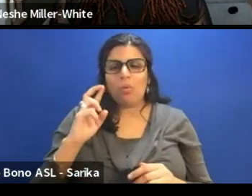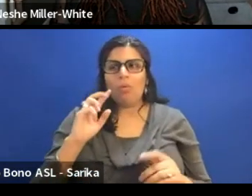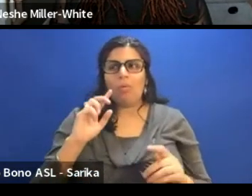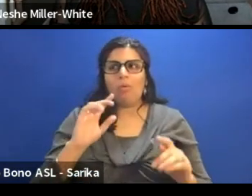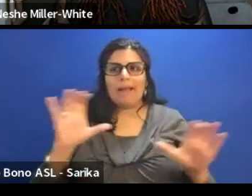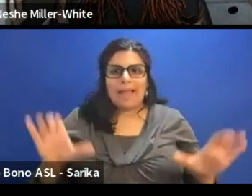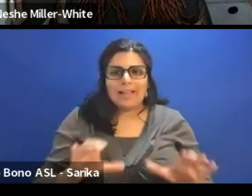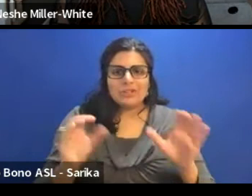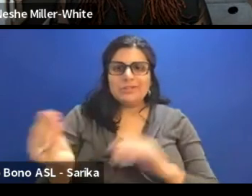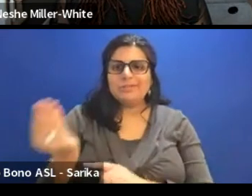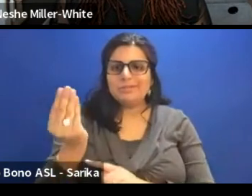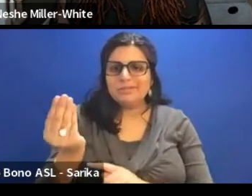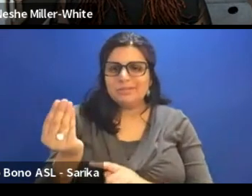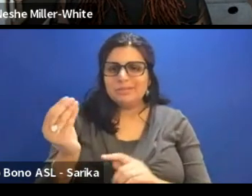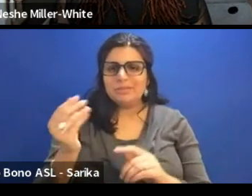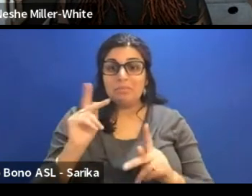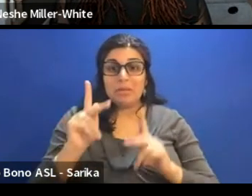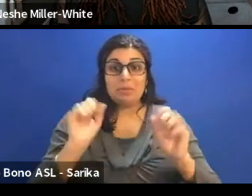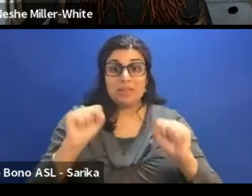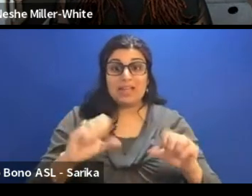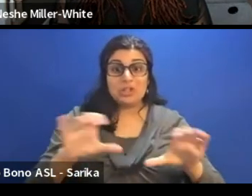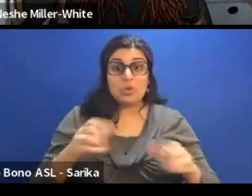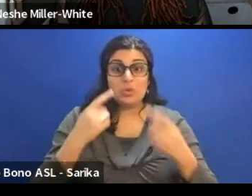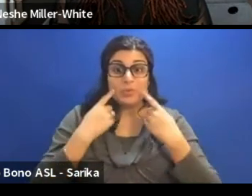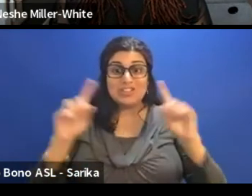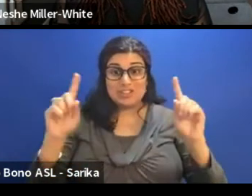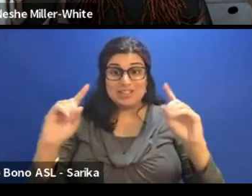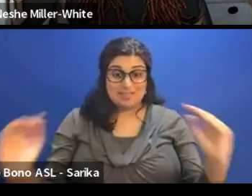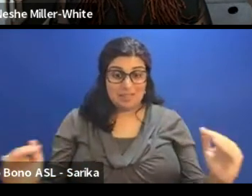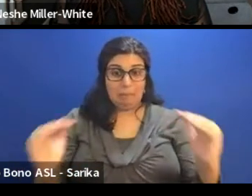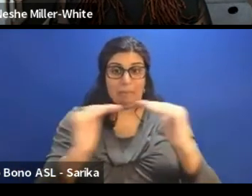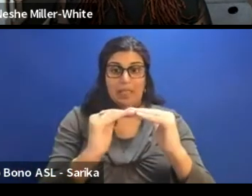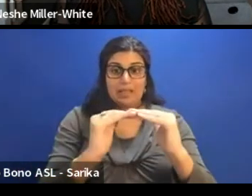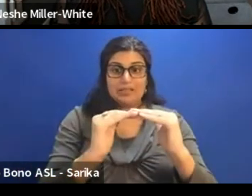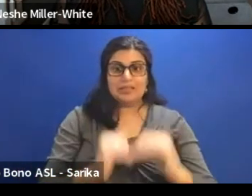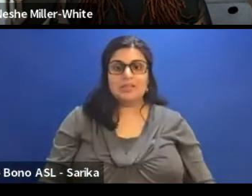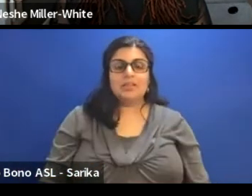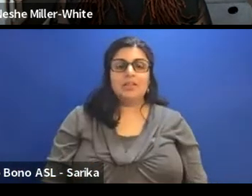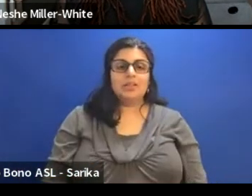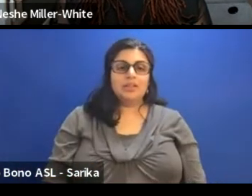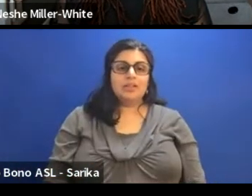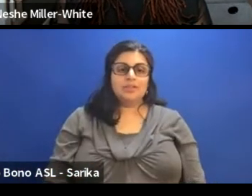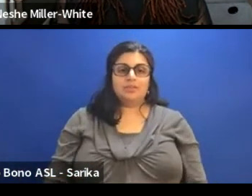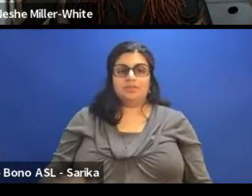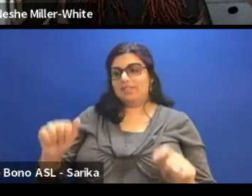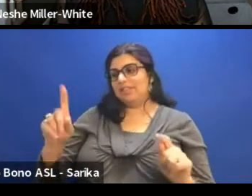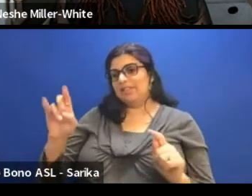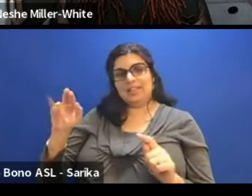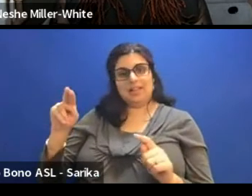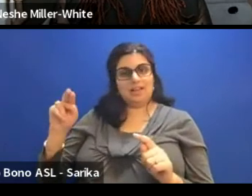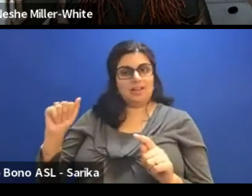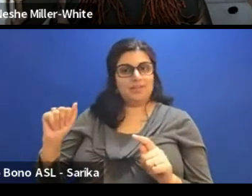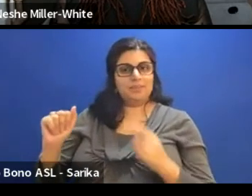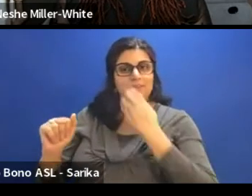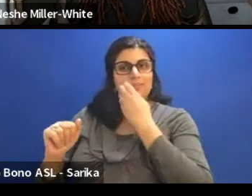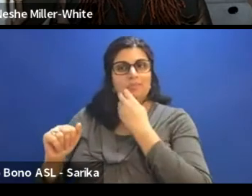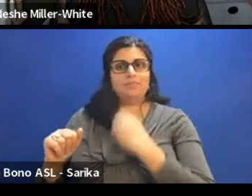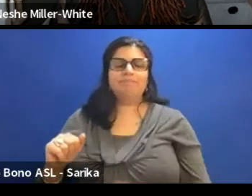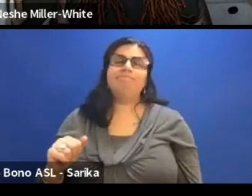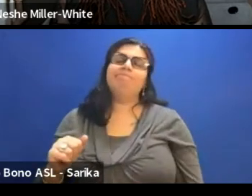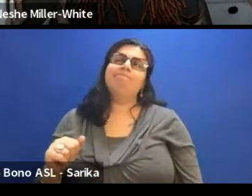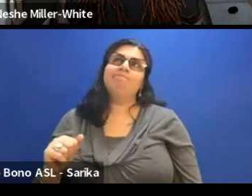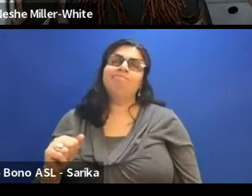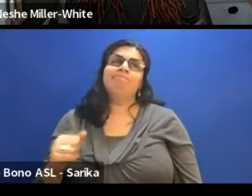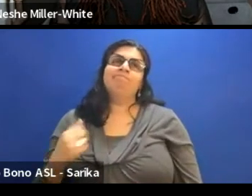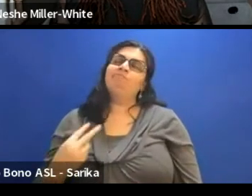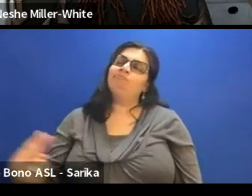work-life balance. Yeah, I you know, it's, when I look